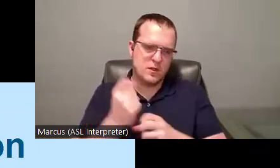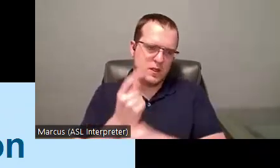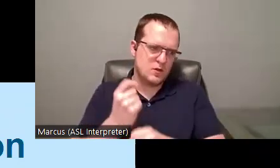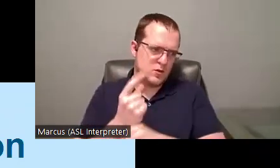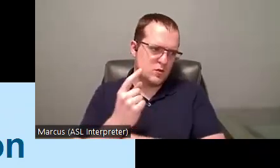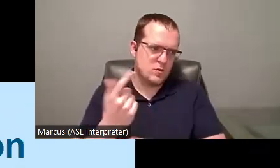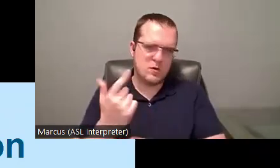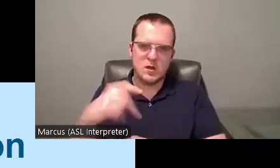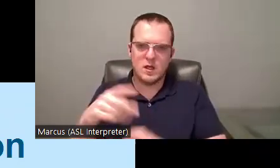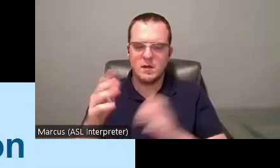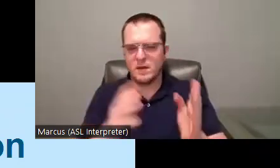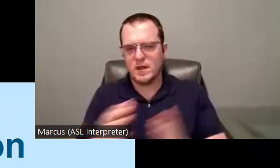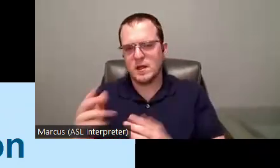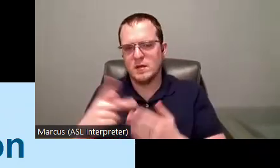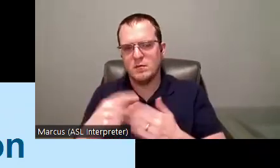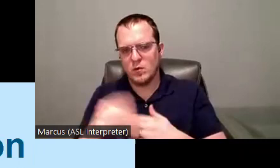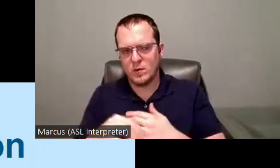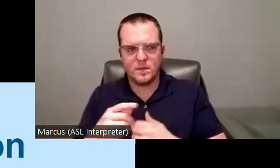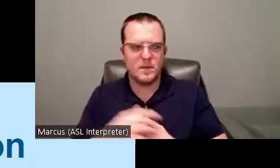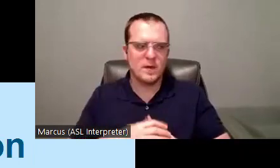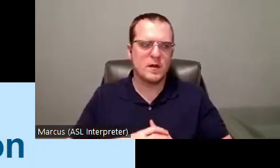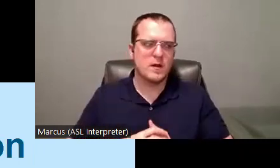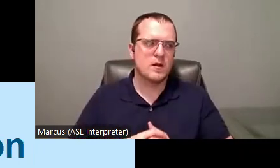gap financing program.